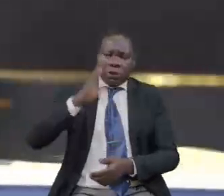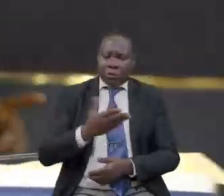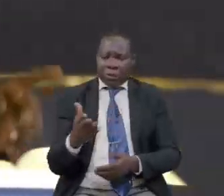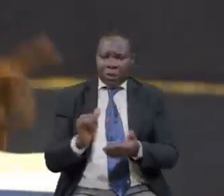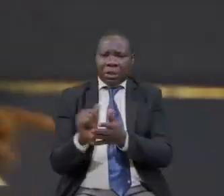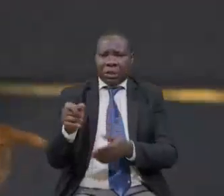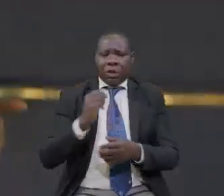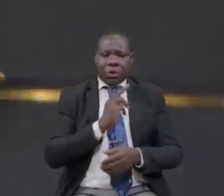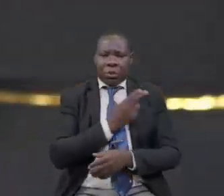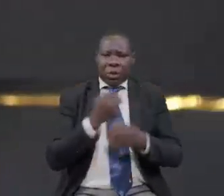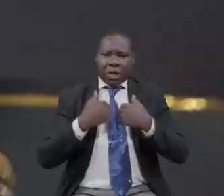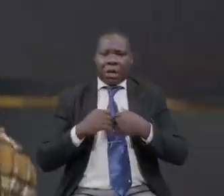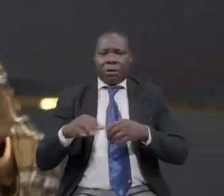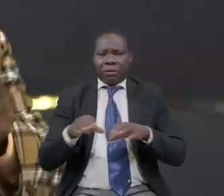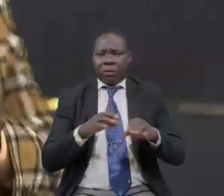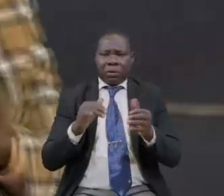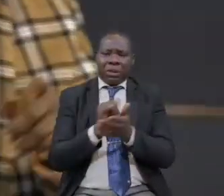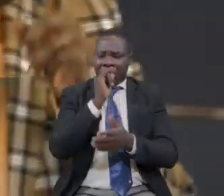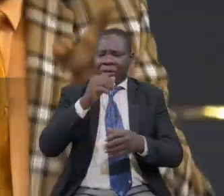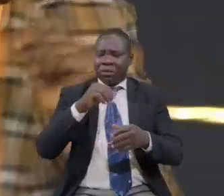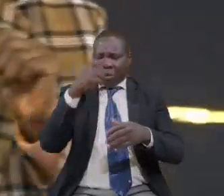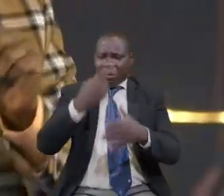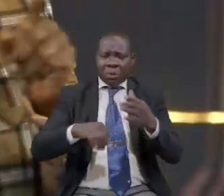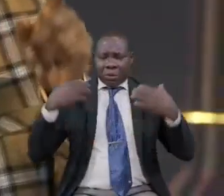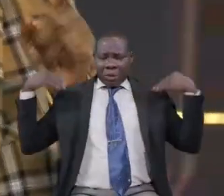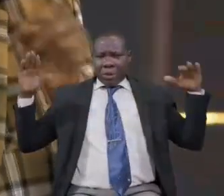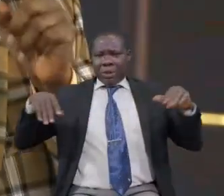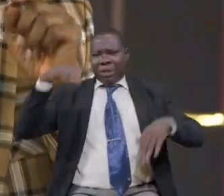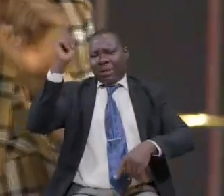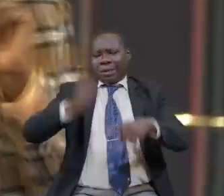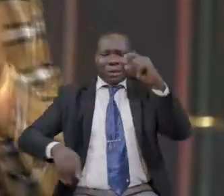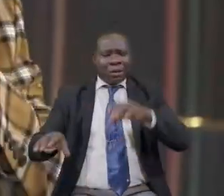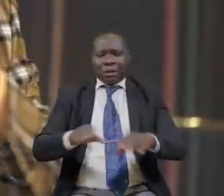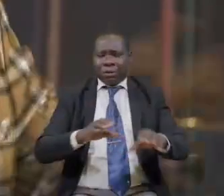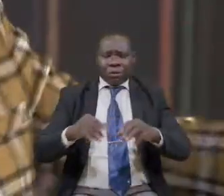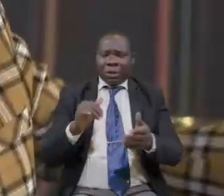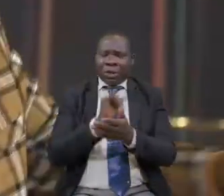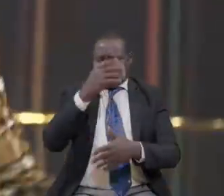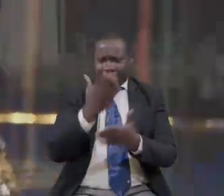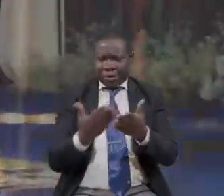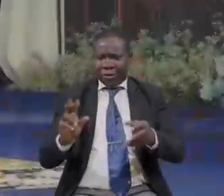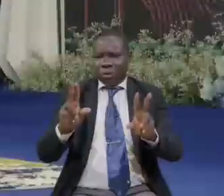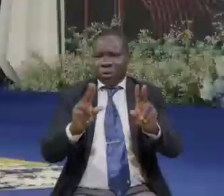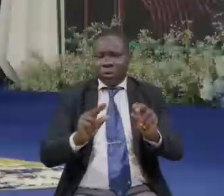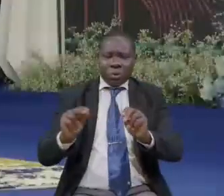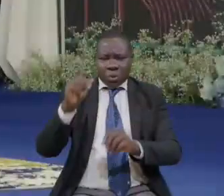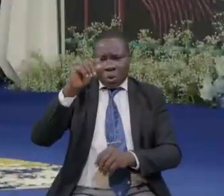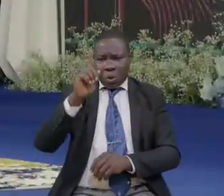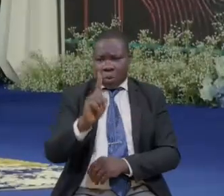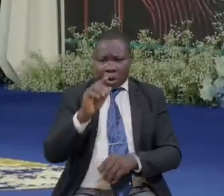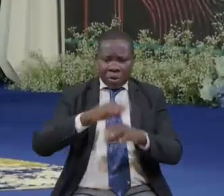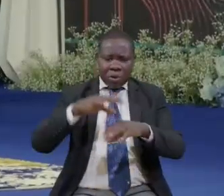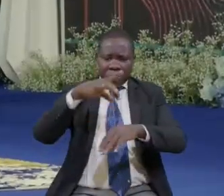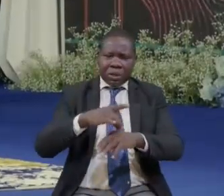an angel cannot do. That's something no man on earth, whether in the past, in the present, or